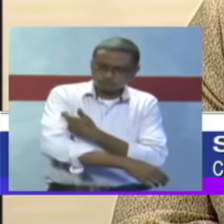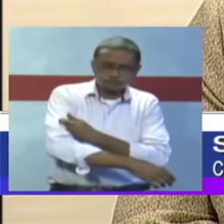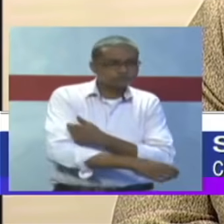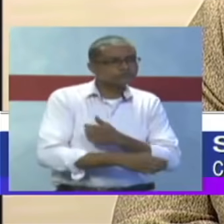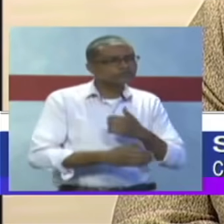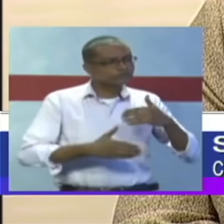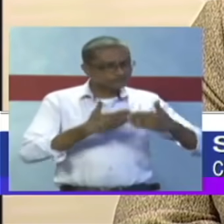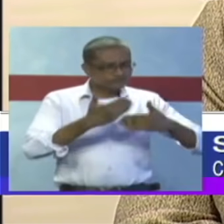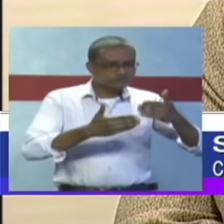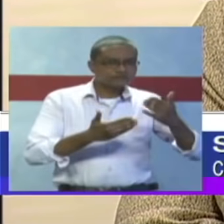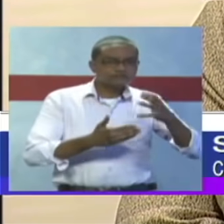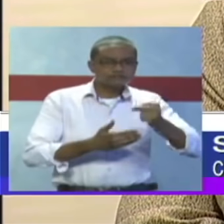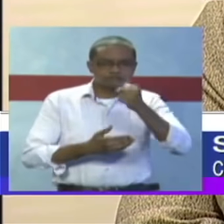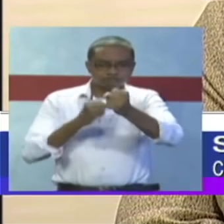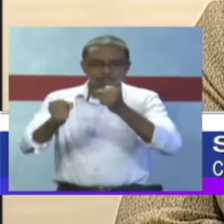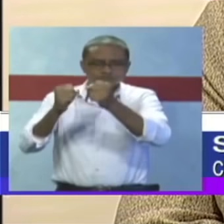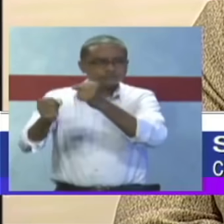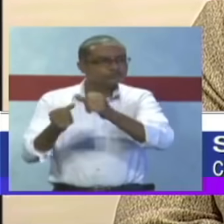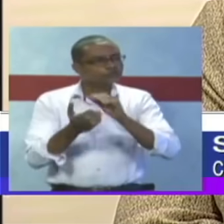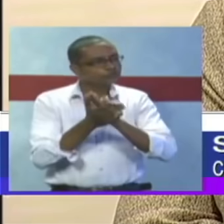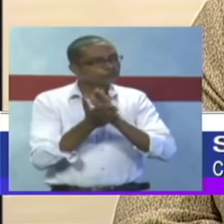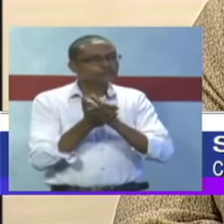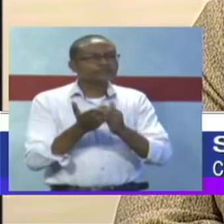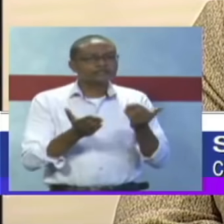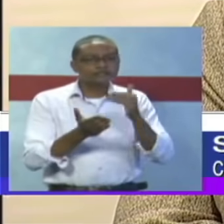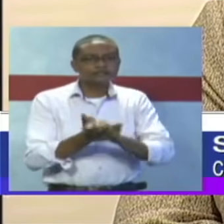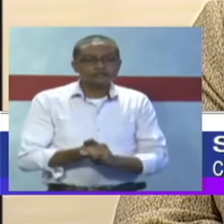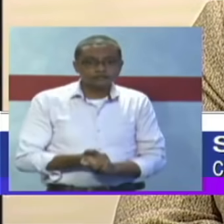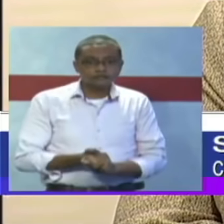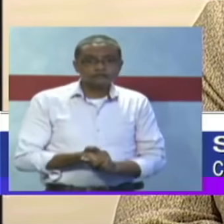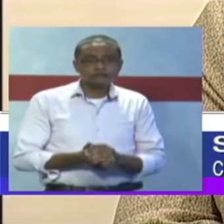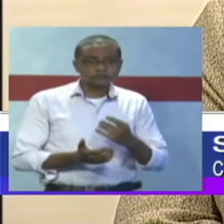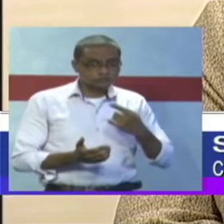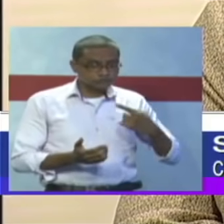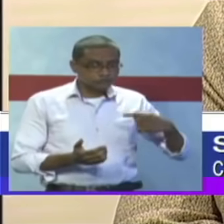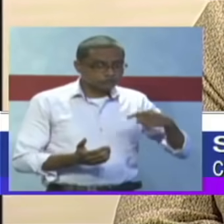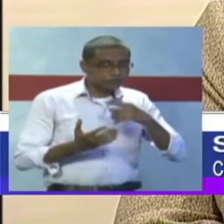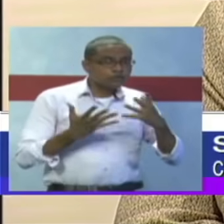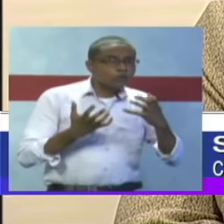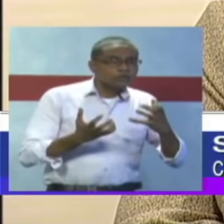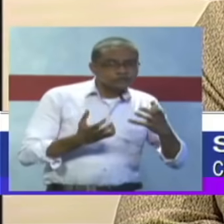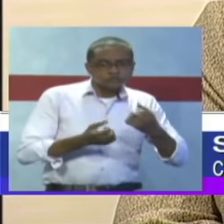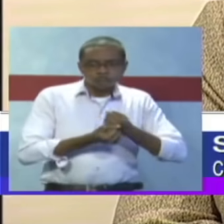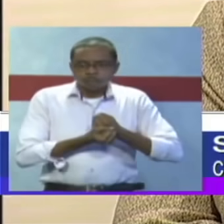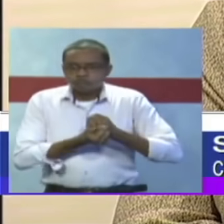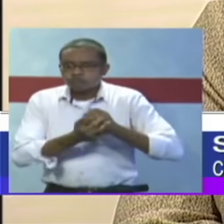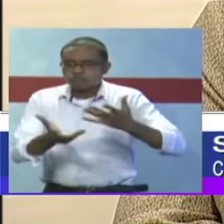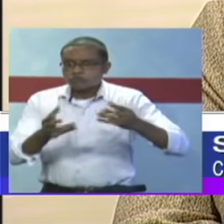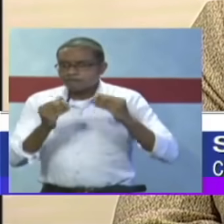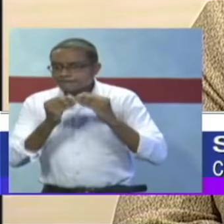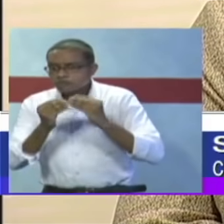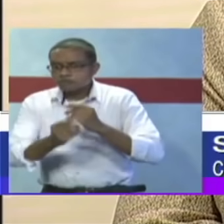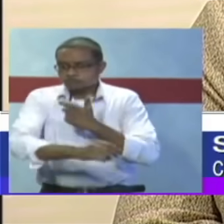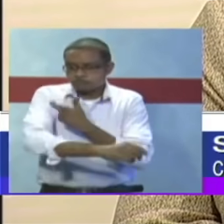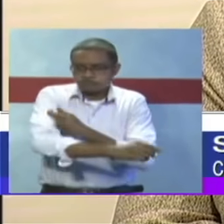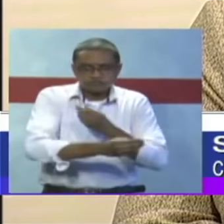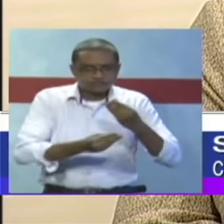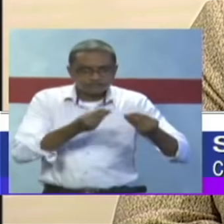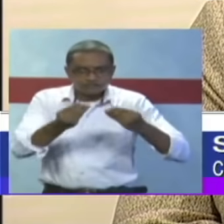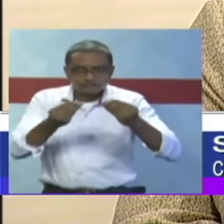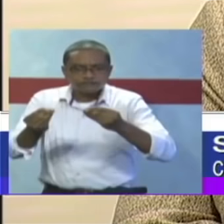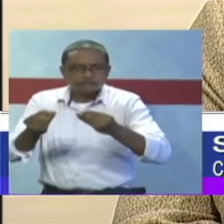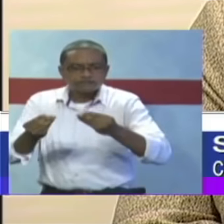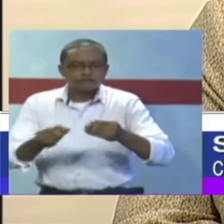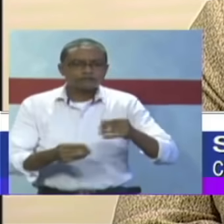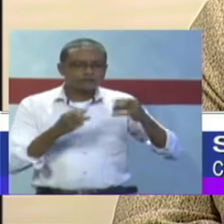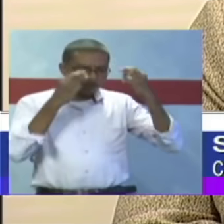schools. In an effort to make vaccines more available and accessible to the public, the Ministry of Health,